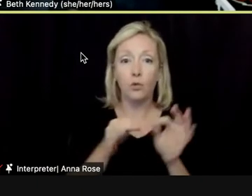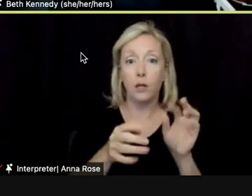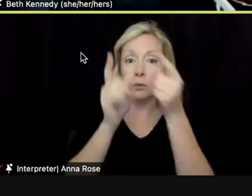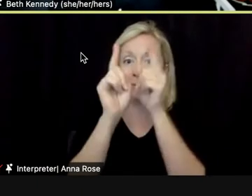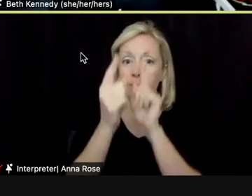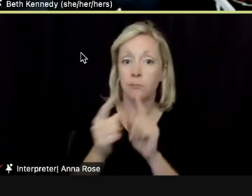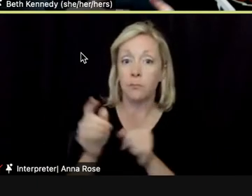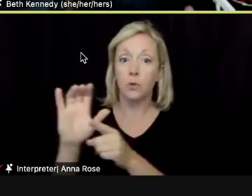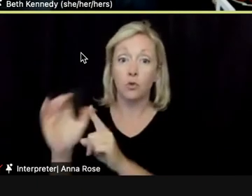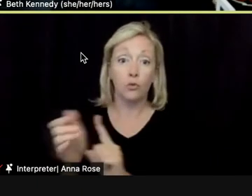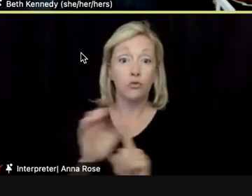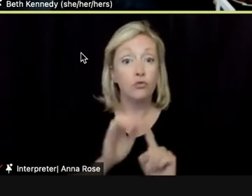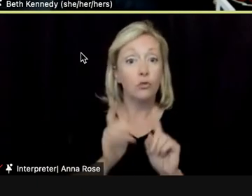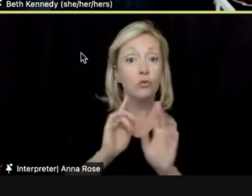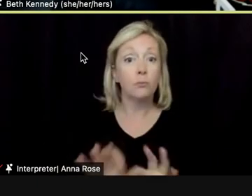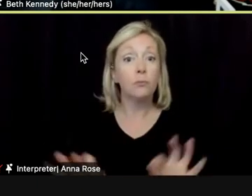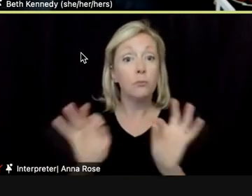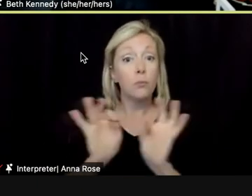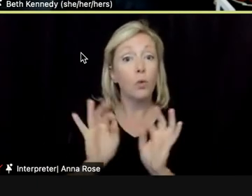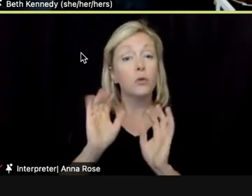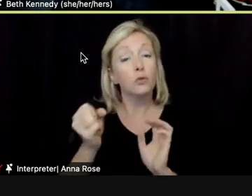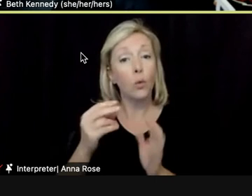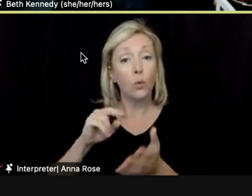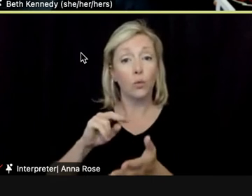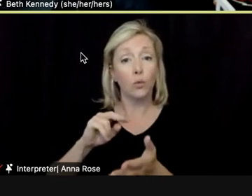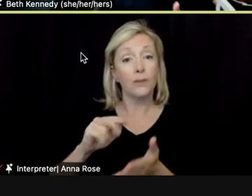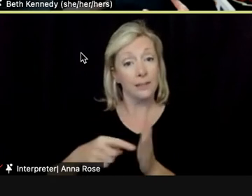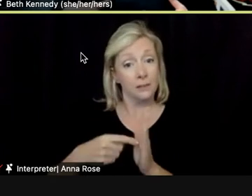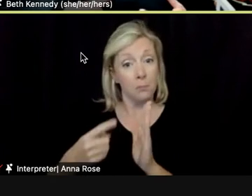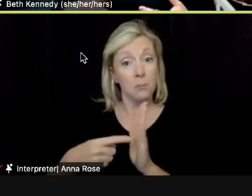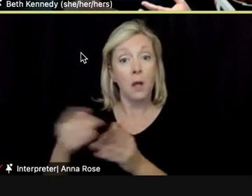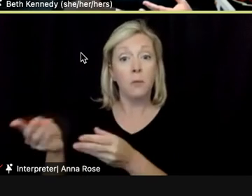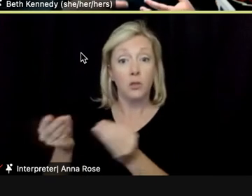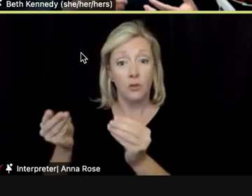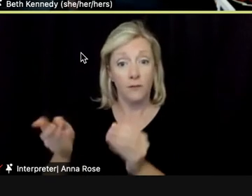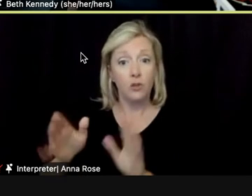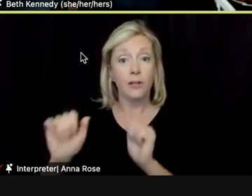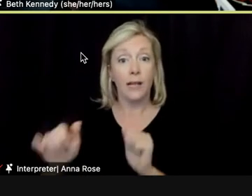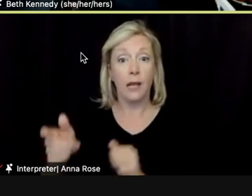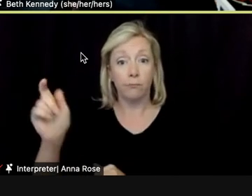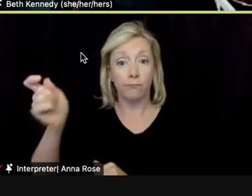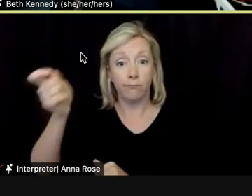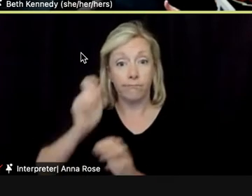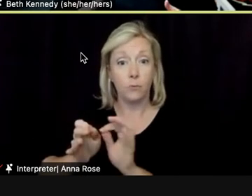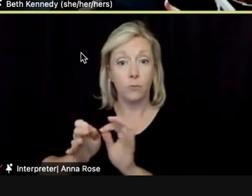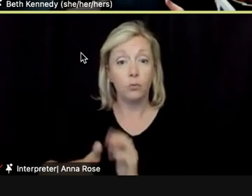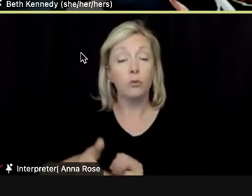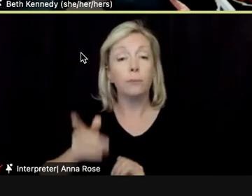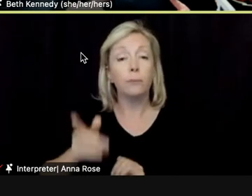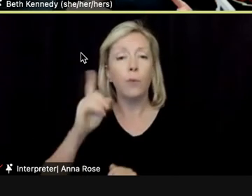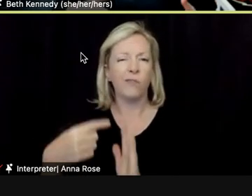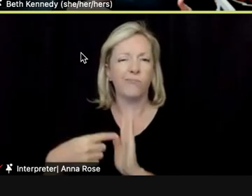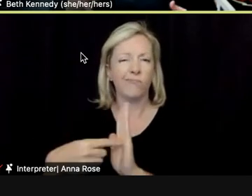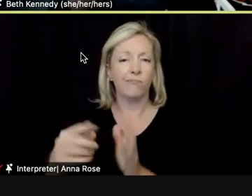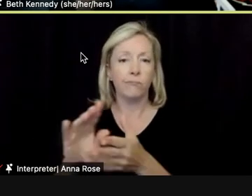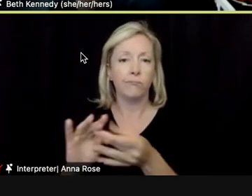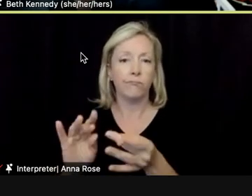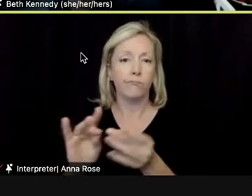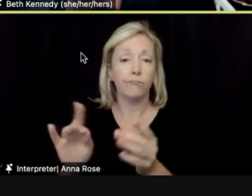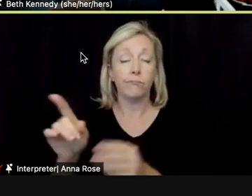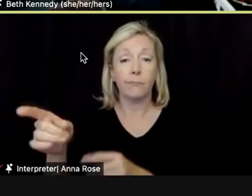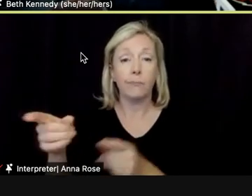that. So sometimes an intervener should be an interpreter. I have a situation in Michigan where there is a